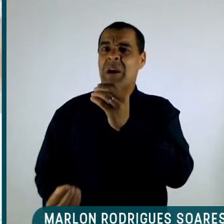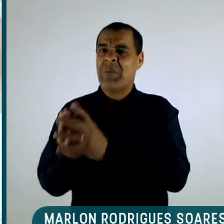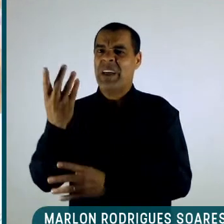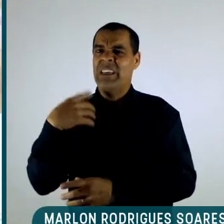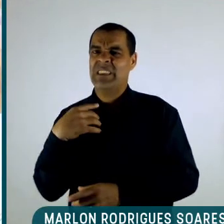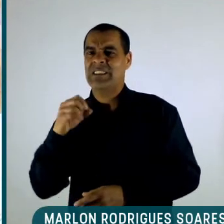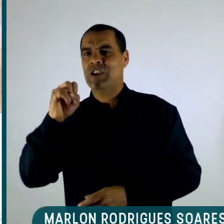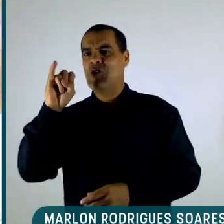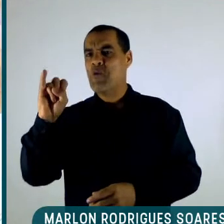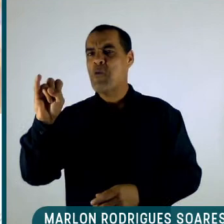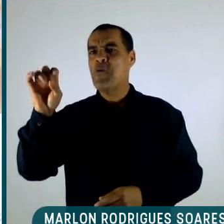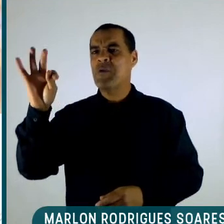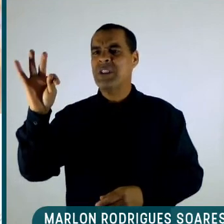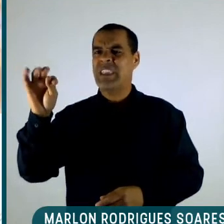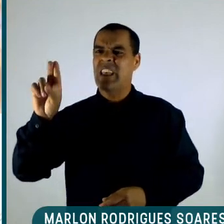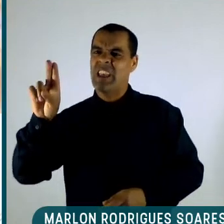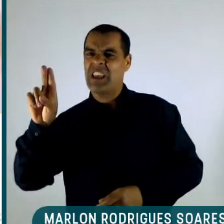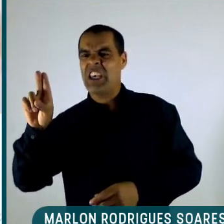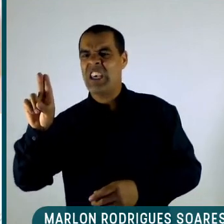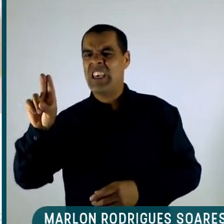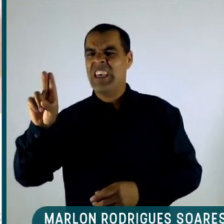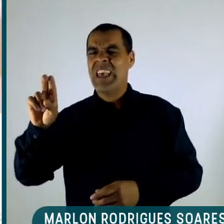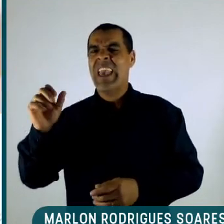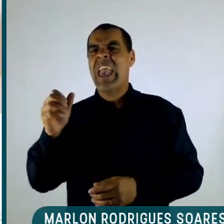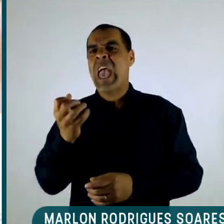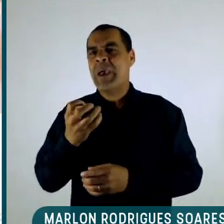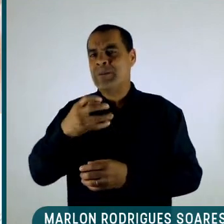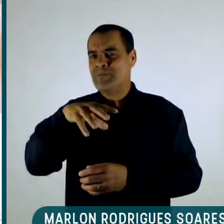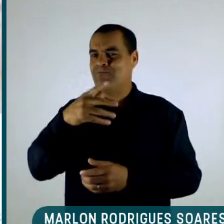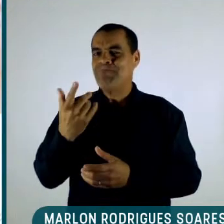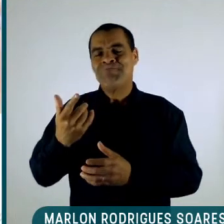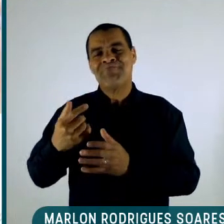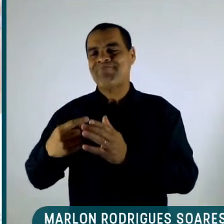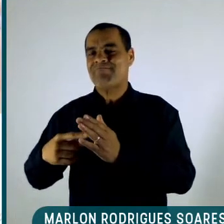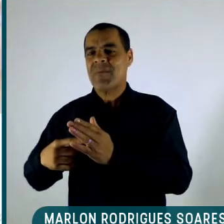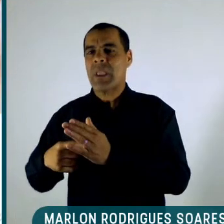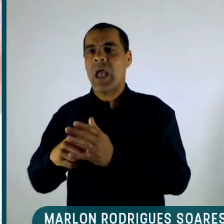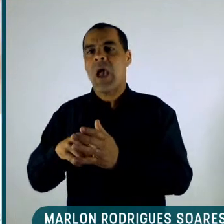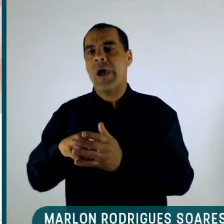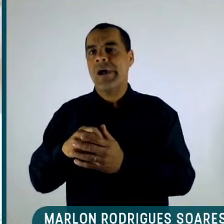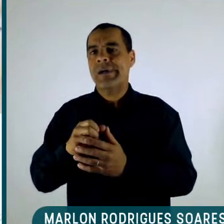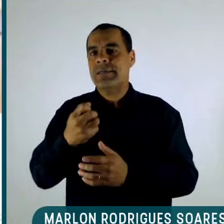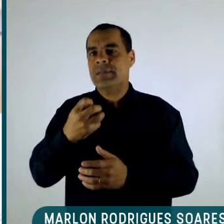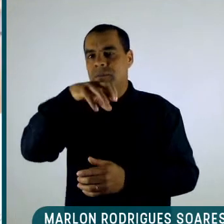bit more money, a bit more fund. If